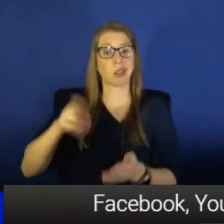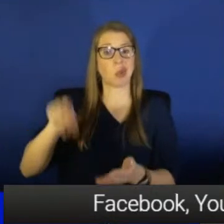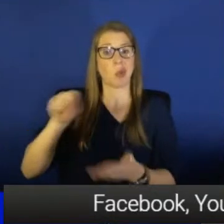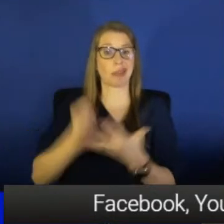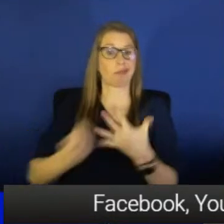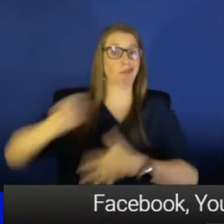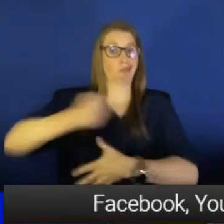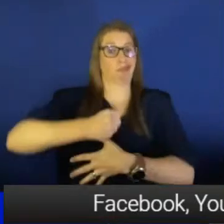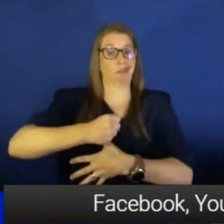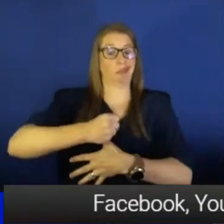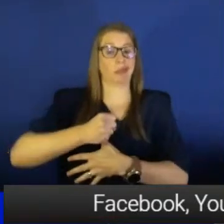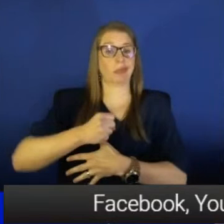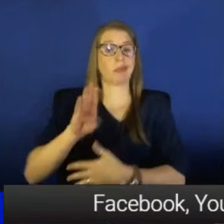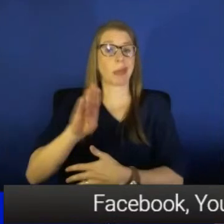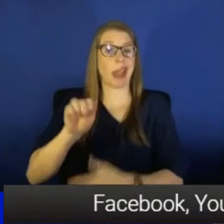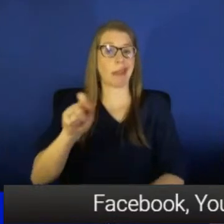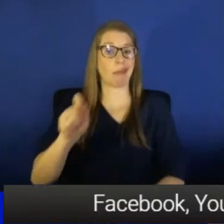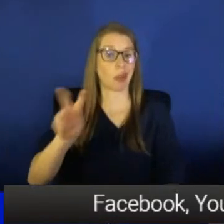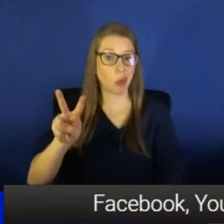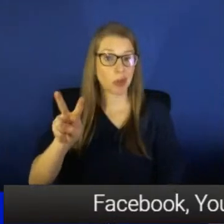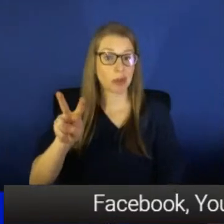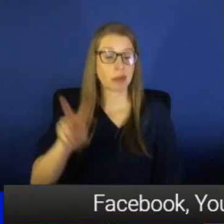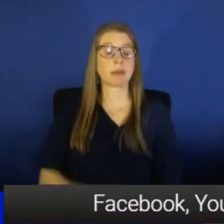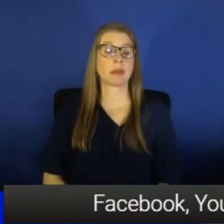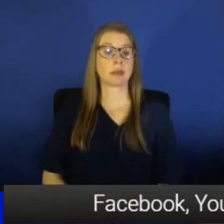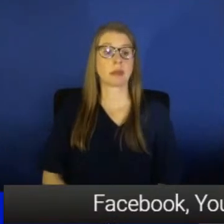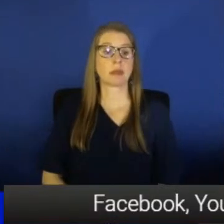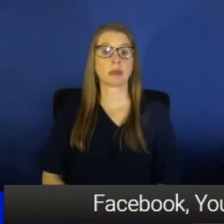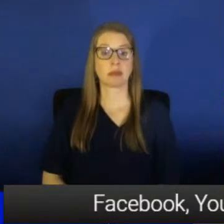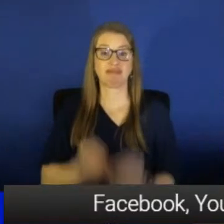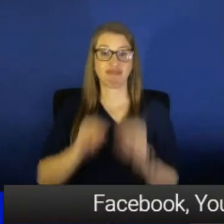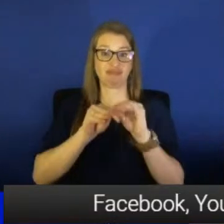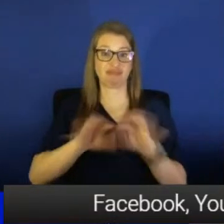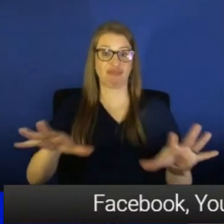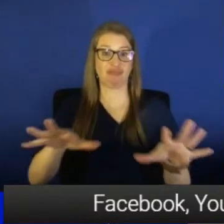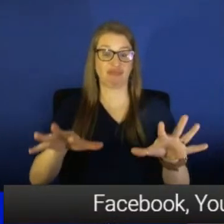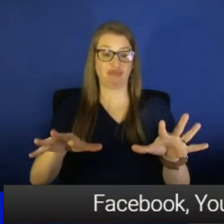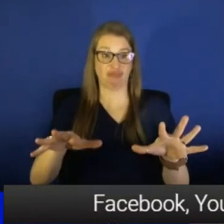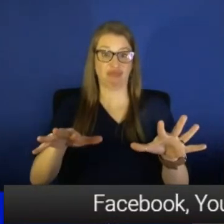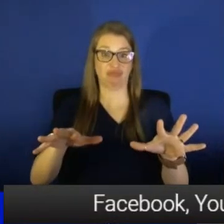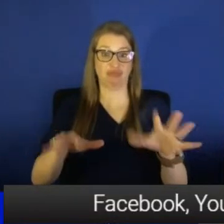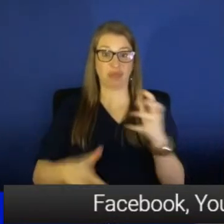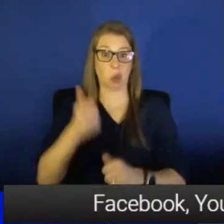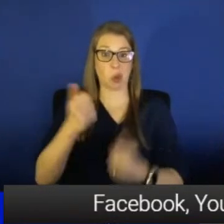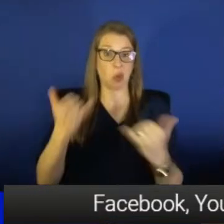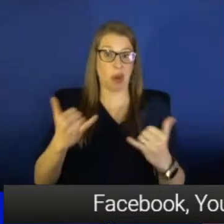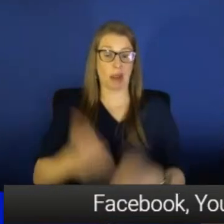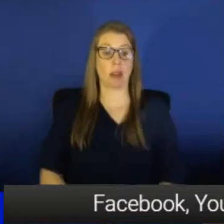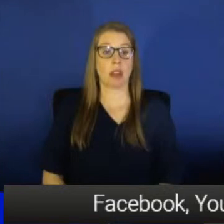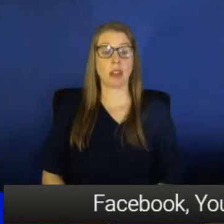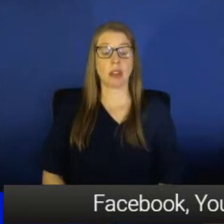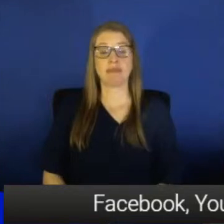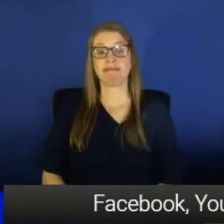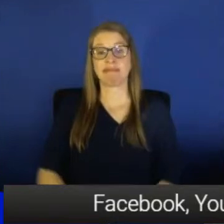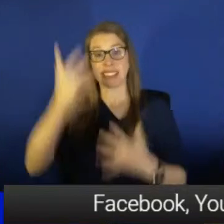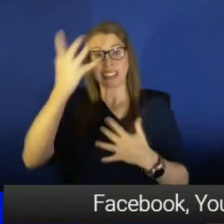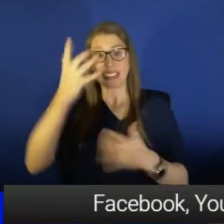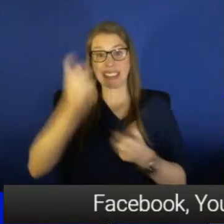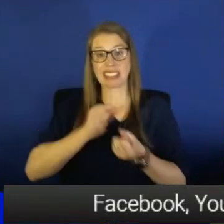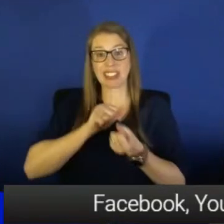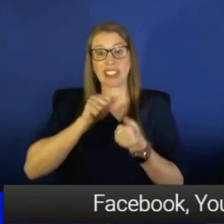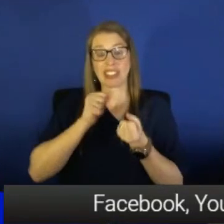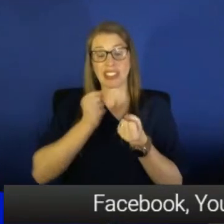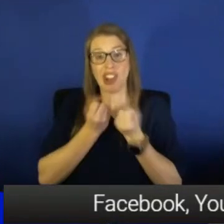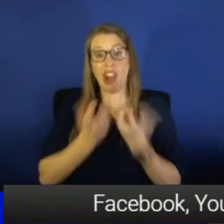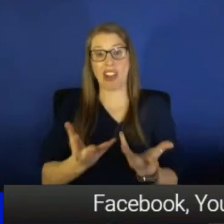populous variant, the predominant variant around. But as far as the virology and the disease it causes, it's really not that much different from